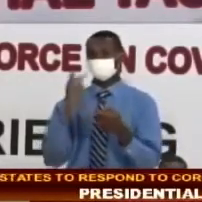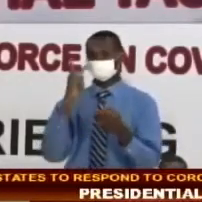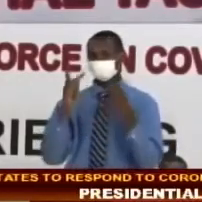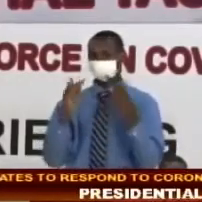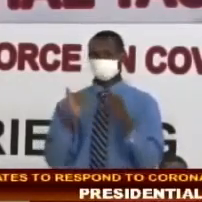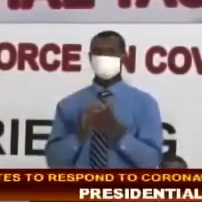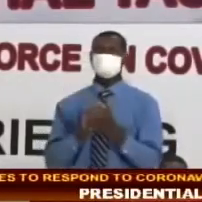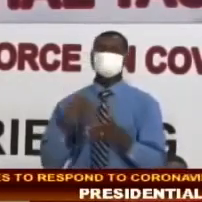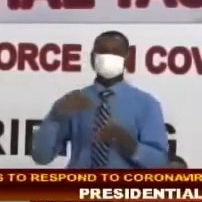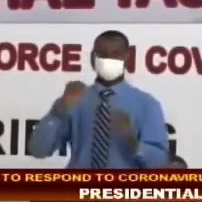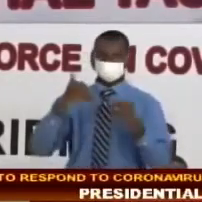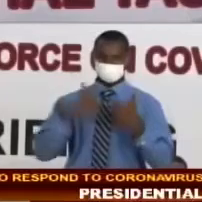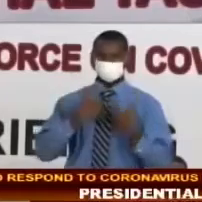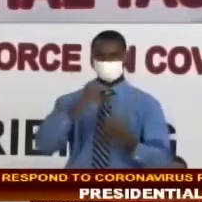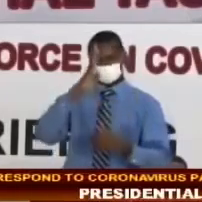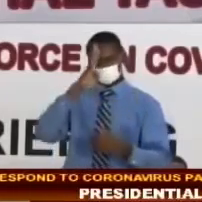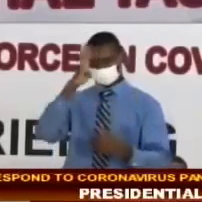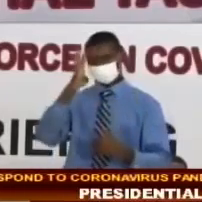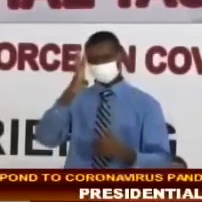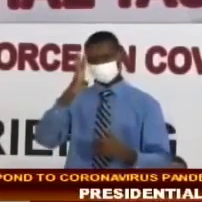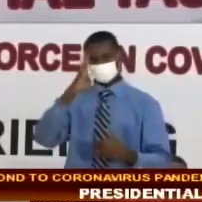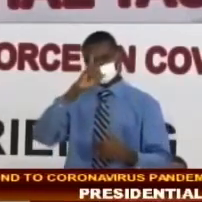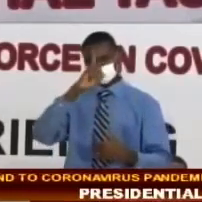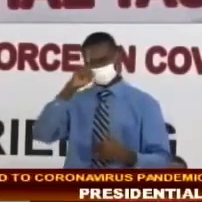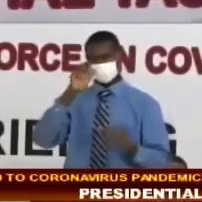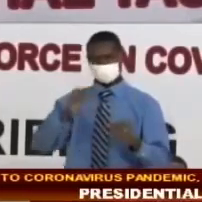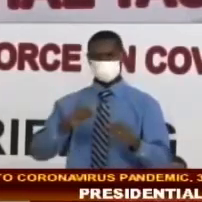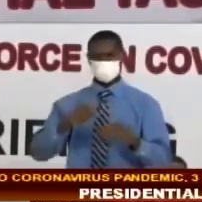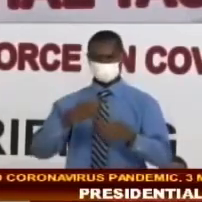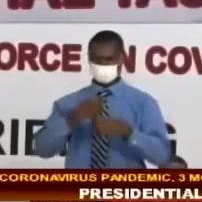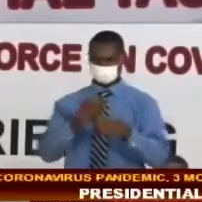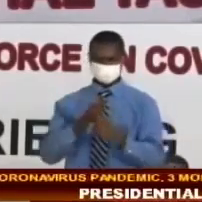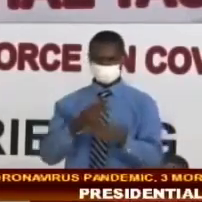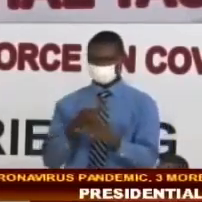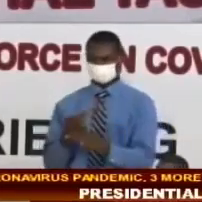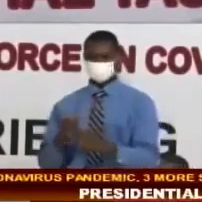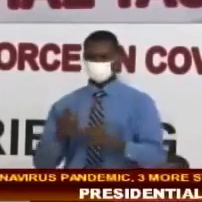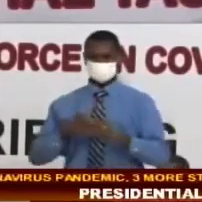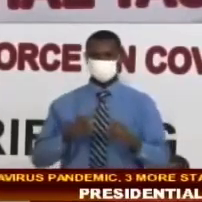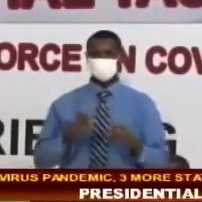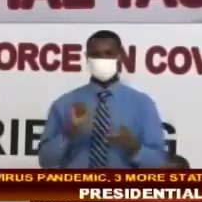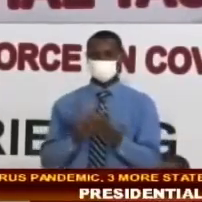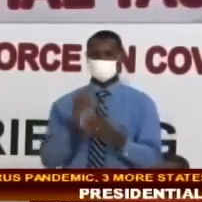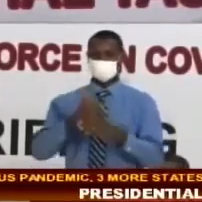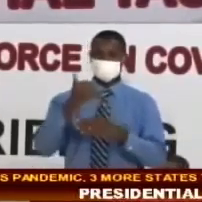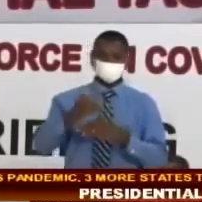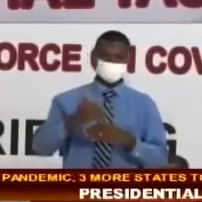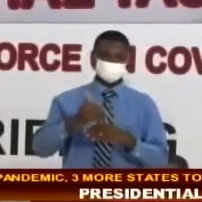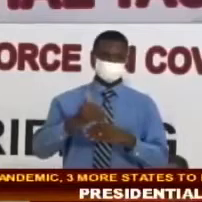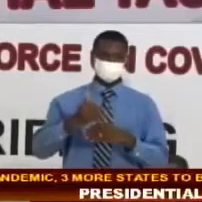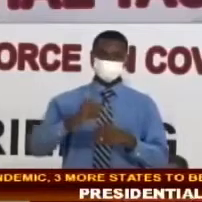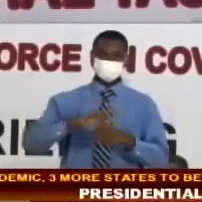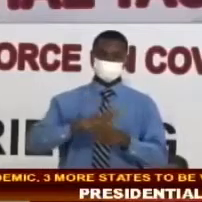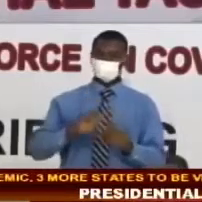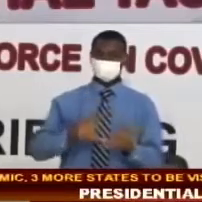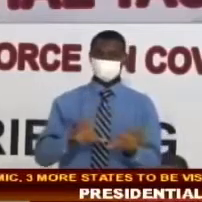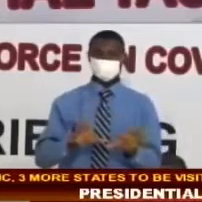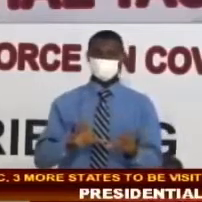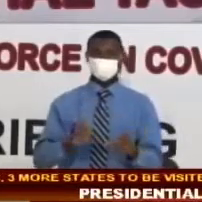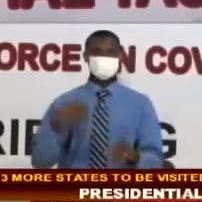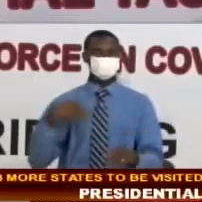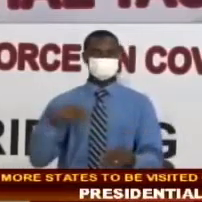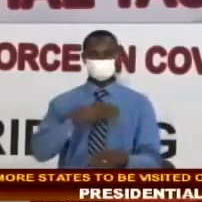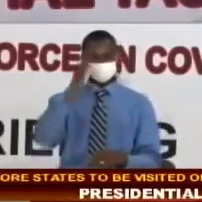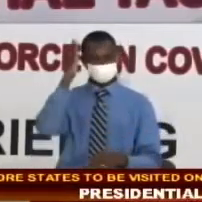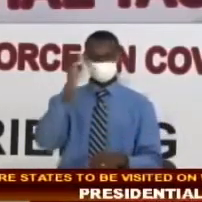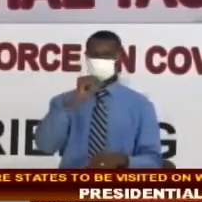and production and scientific research so that after COVID-19, our country will be dependent on